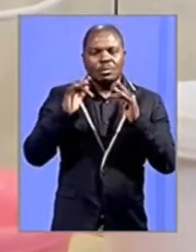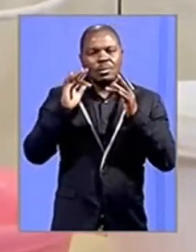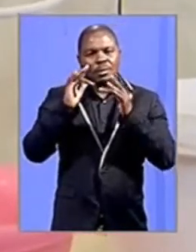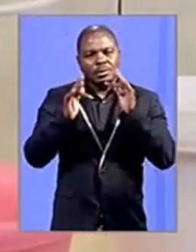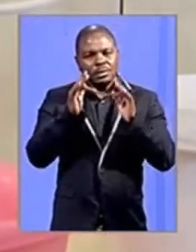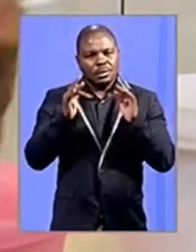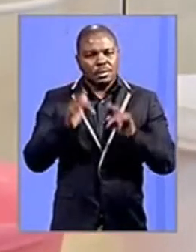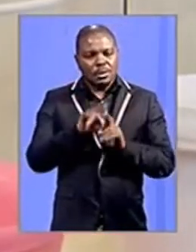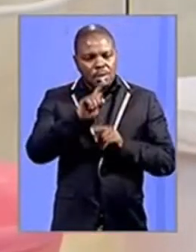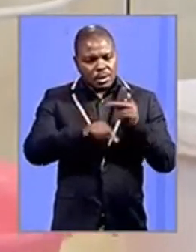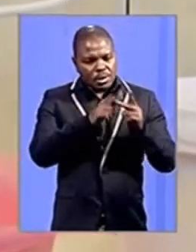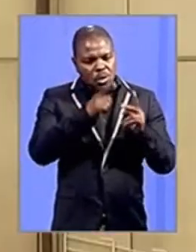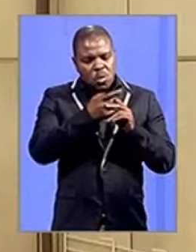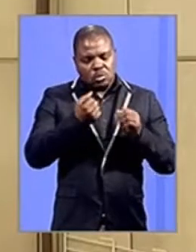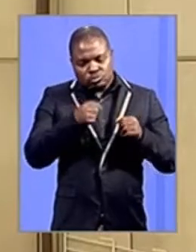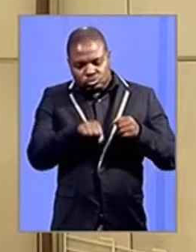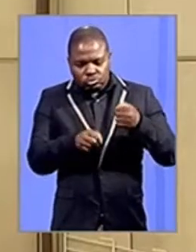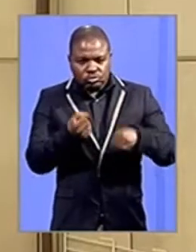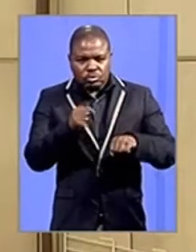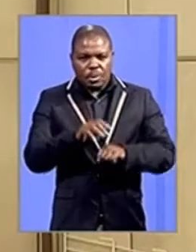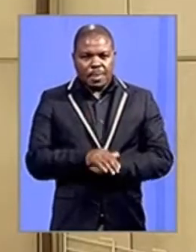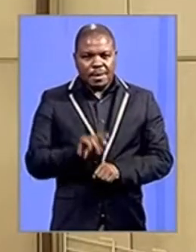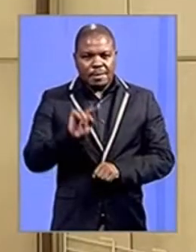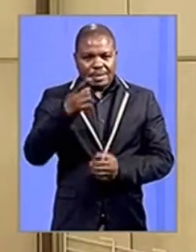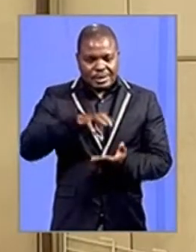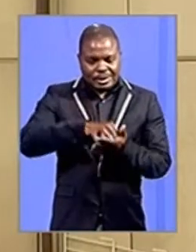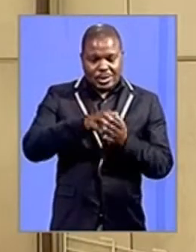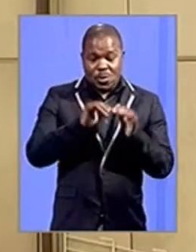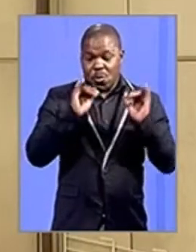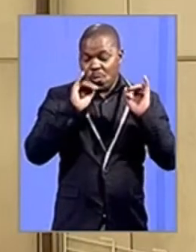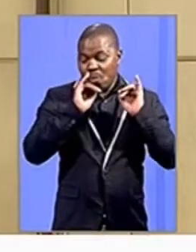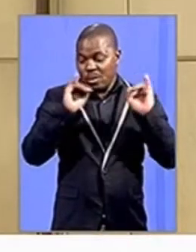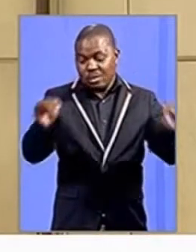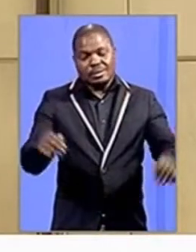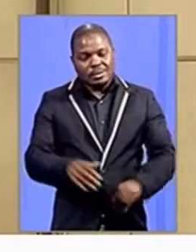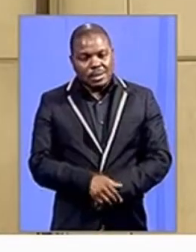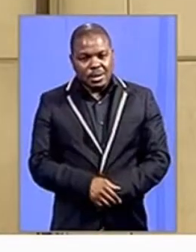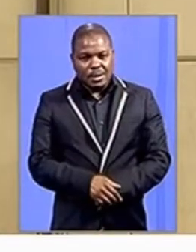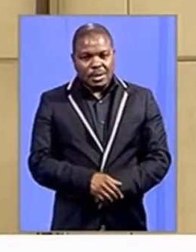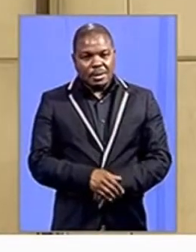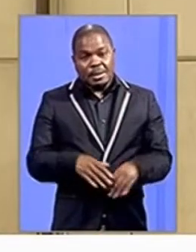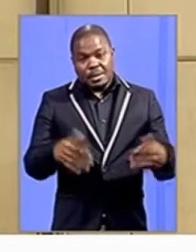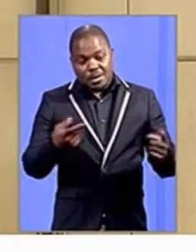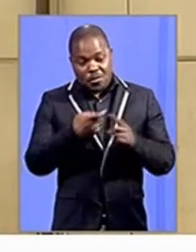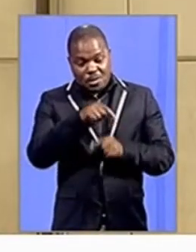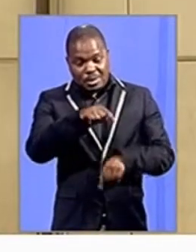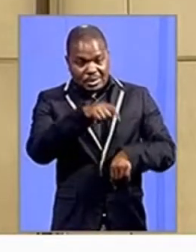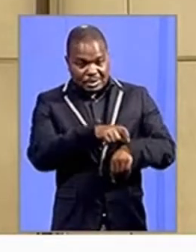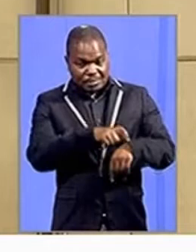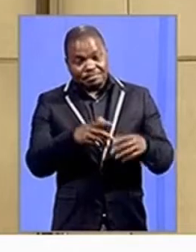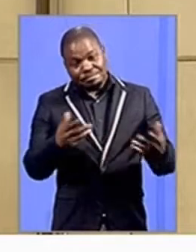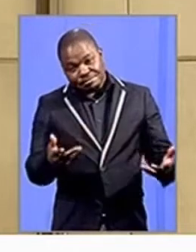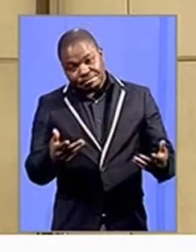tla thoma go paka. My first cake, it was a disaster. So from that time,